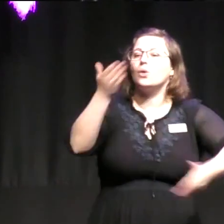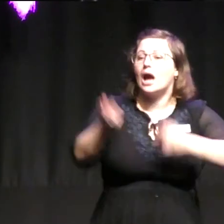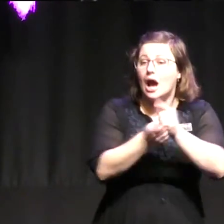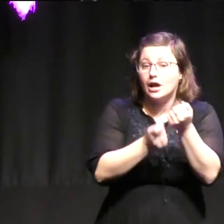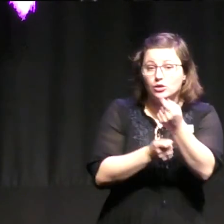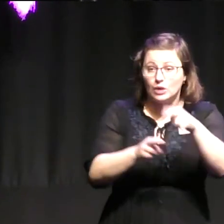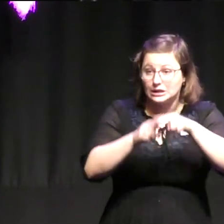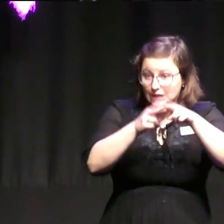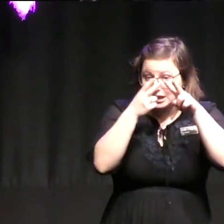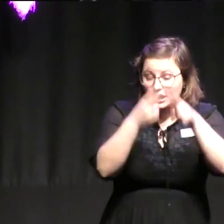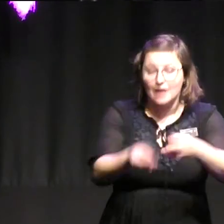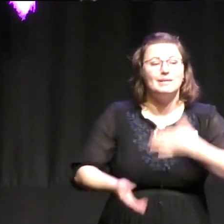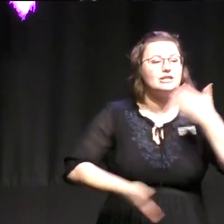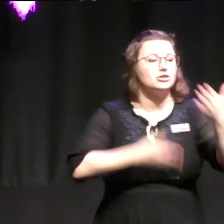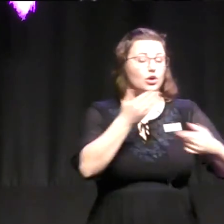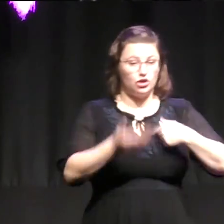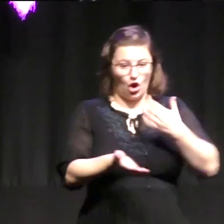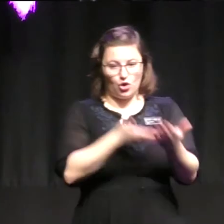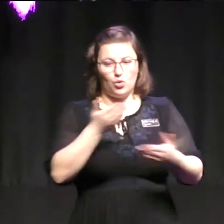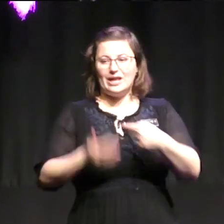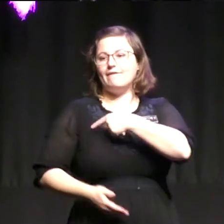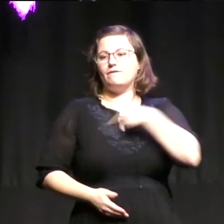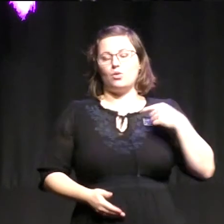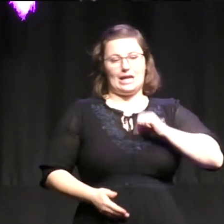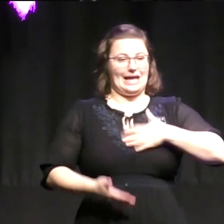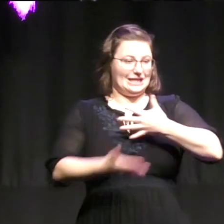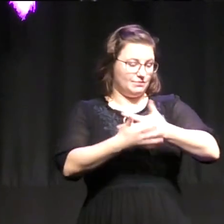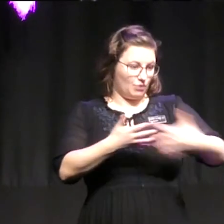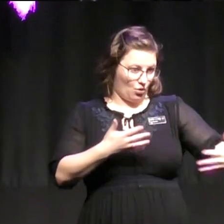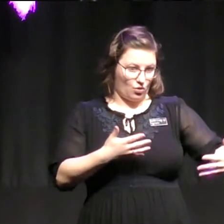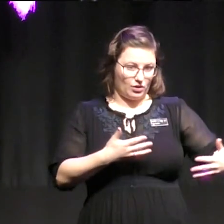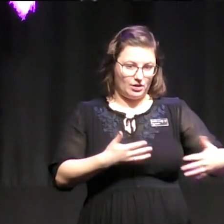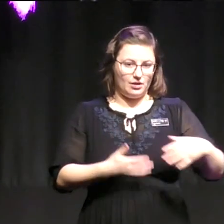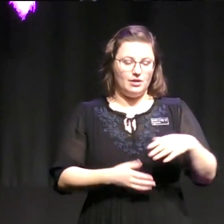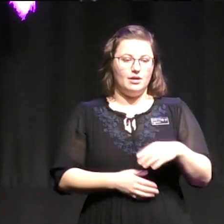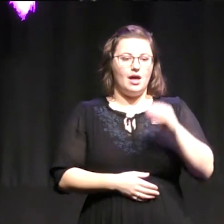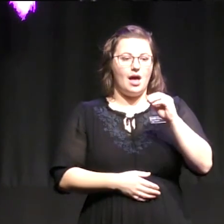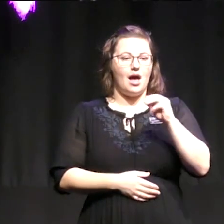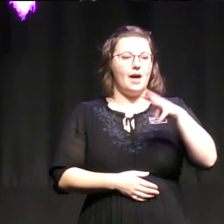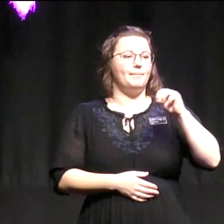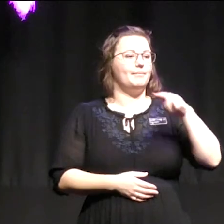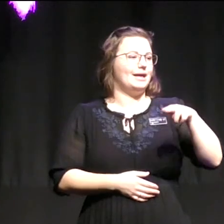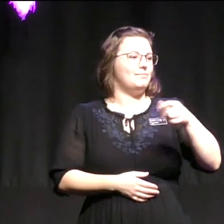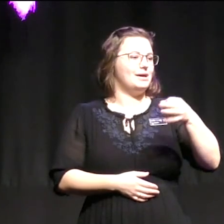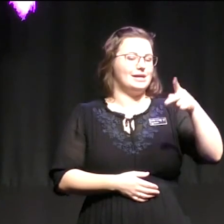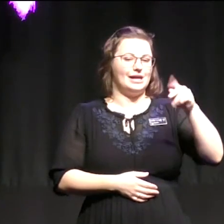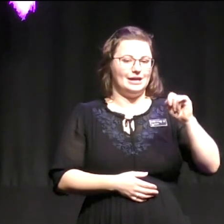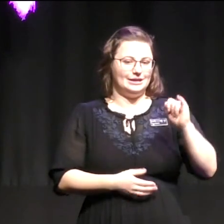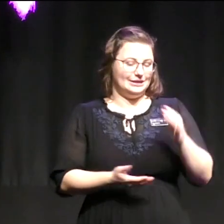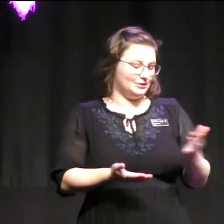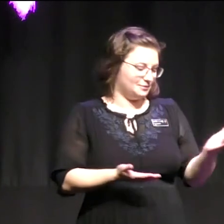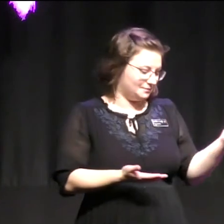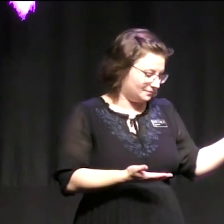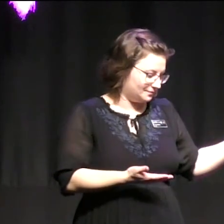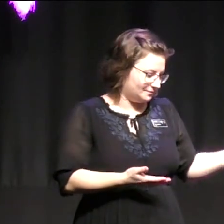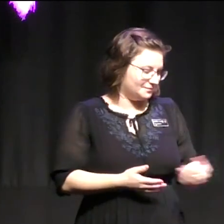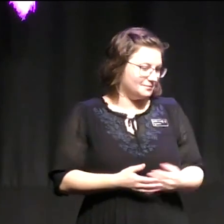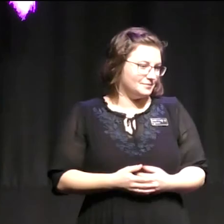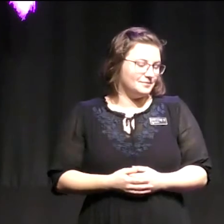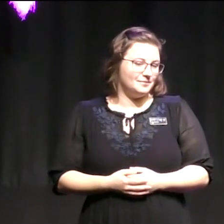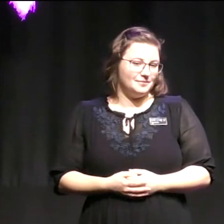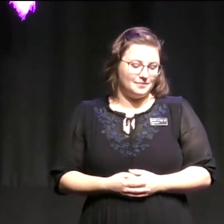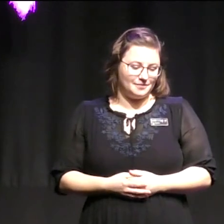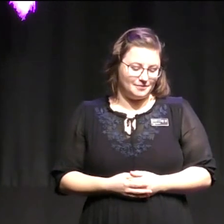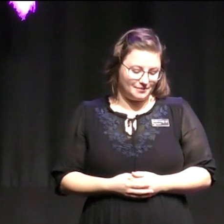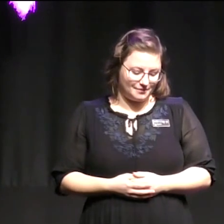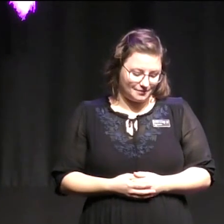may be familiar with the song. I sing it in our language, which is Ame par karishu, ame